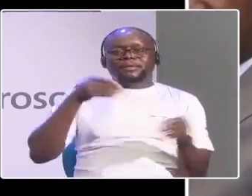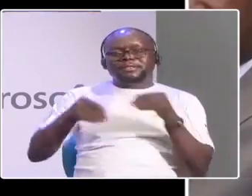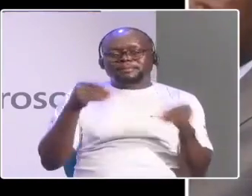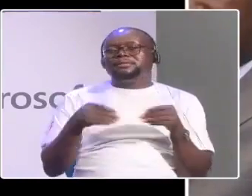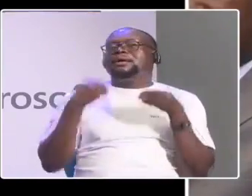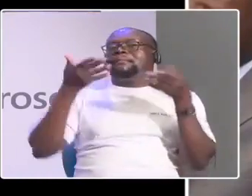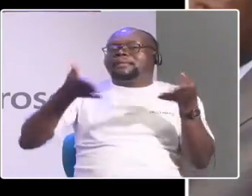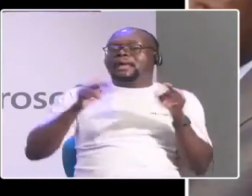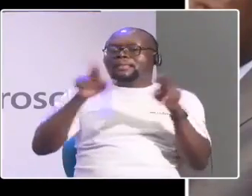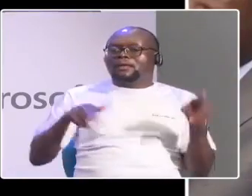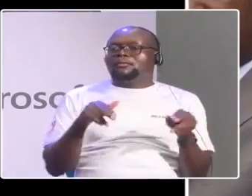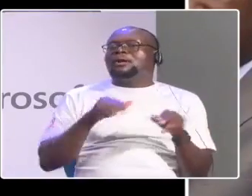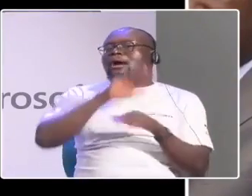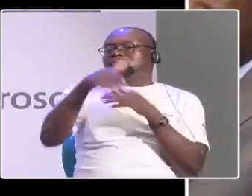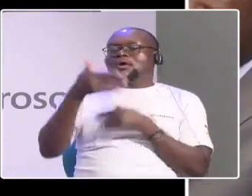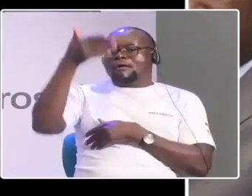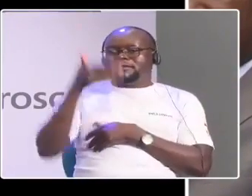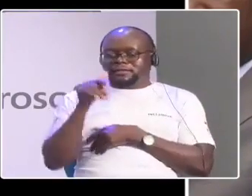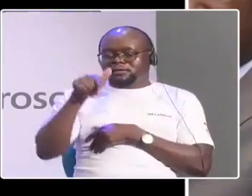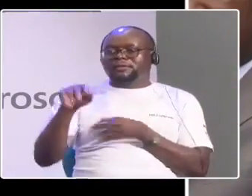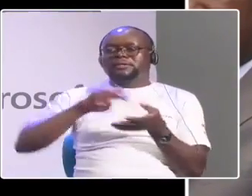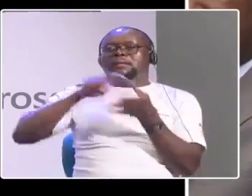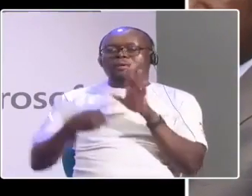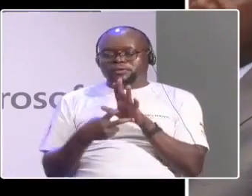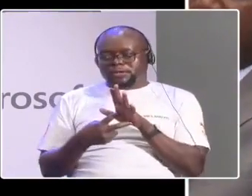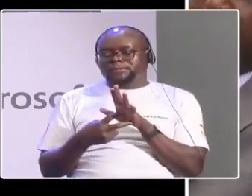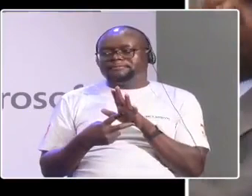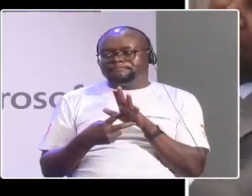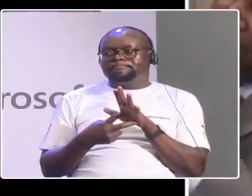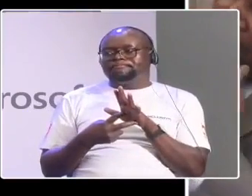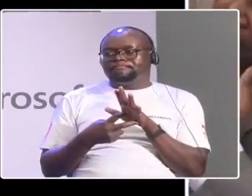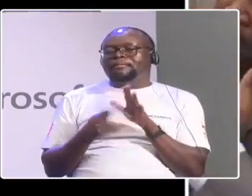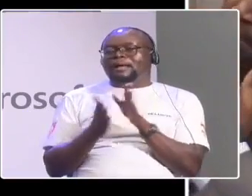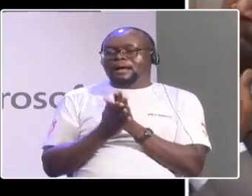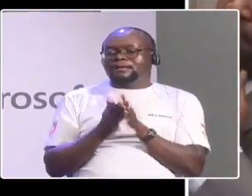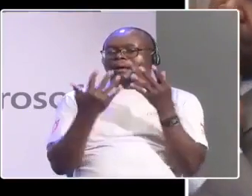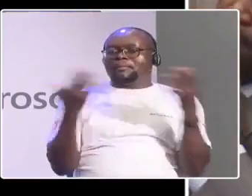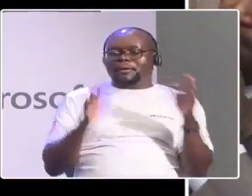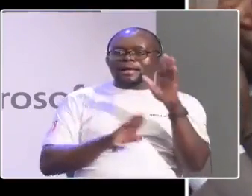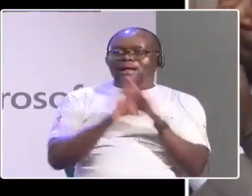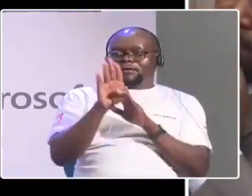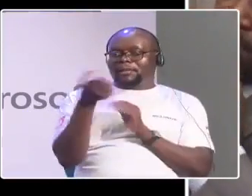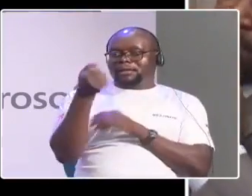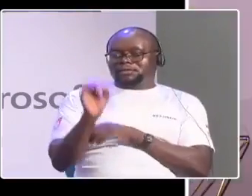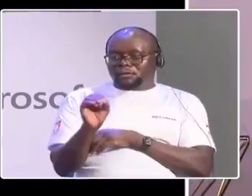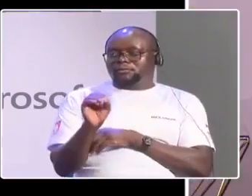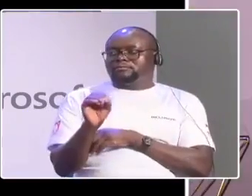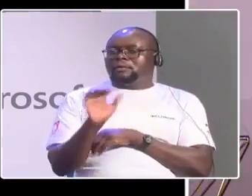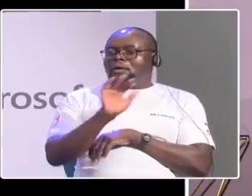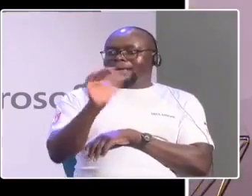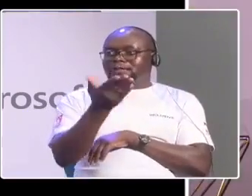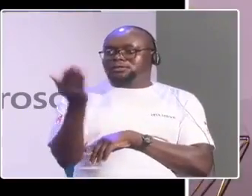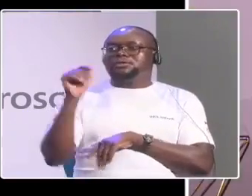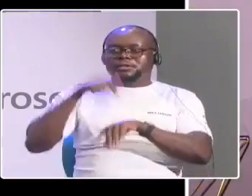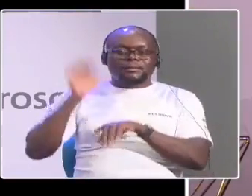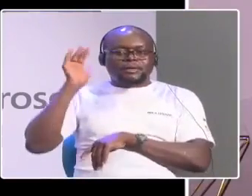in the room at all phases of these projects and product development. So implore you, when you